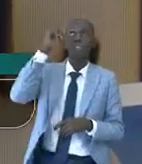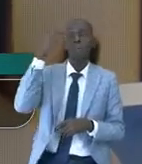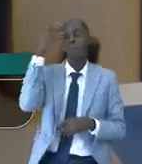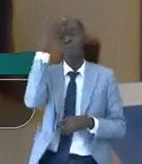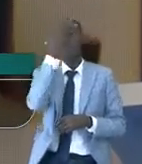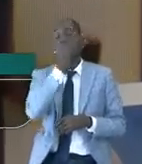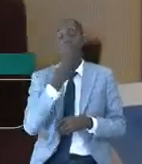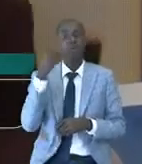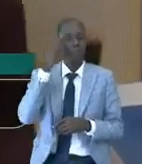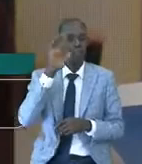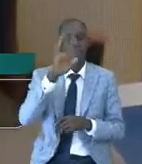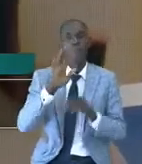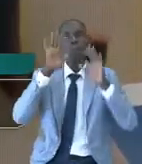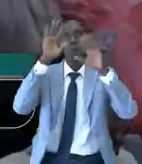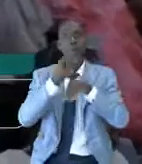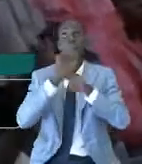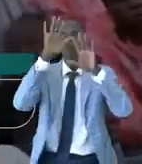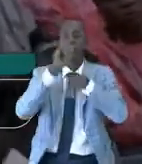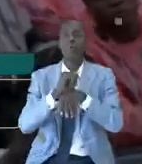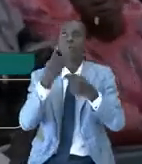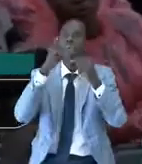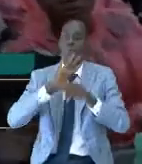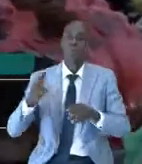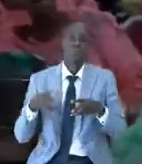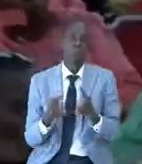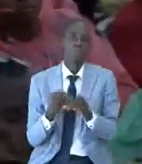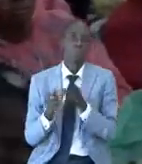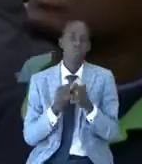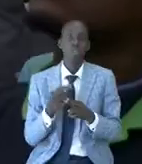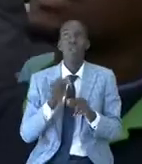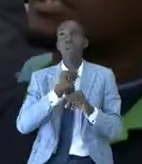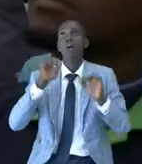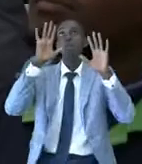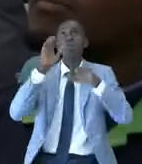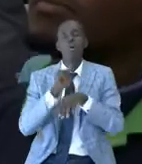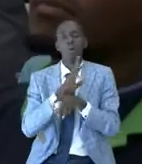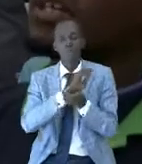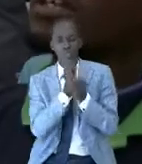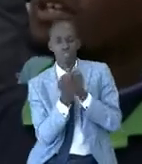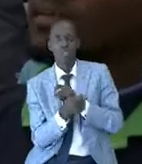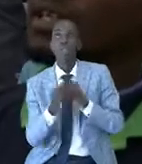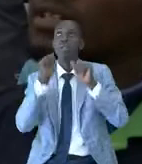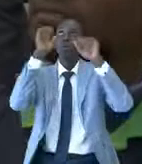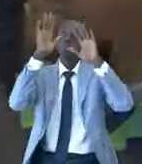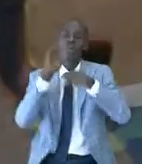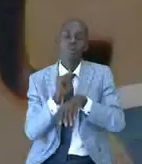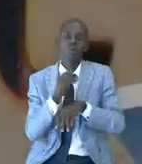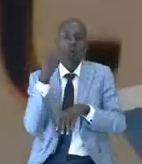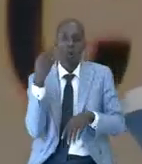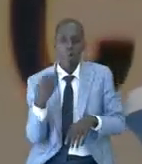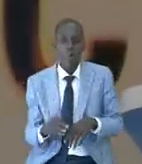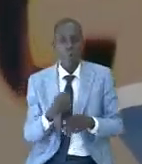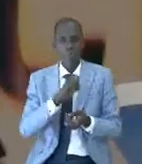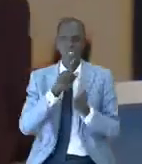your miracle. Miracle coming your way. A miracle of change. A miracle of transformation. And